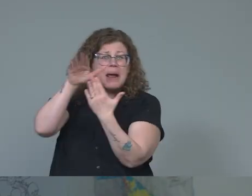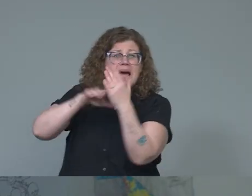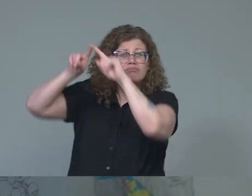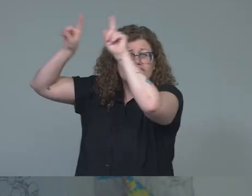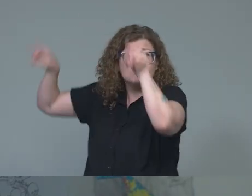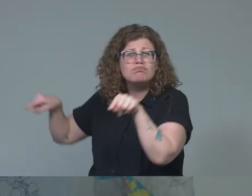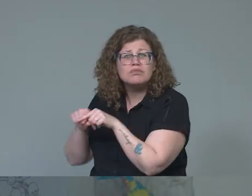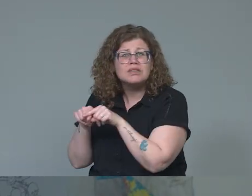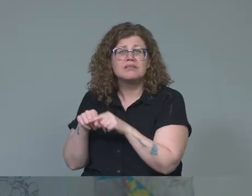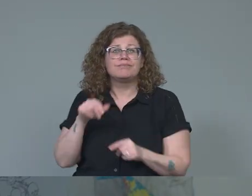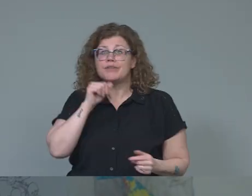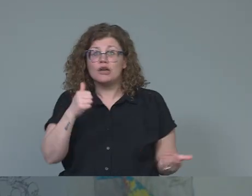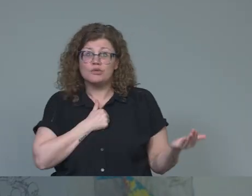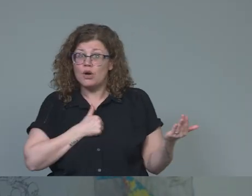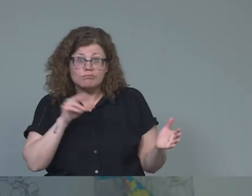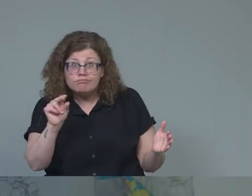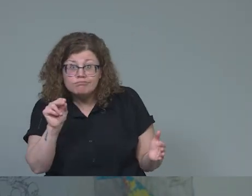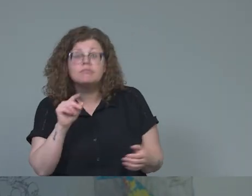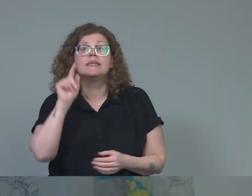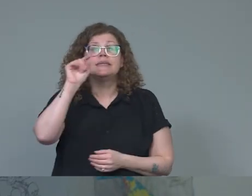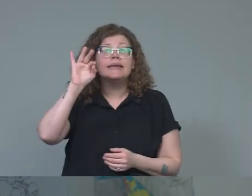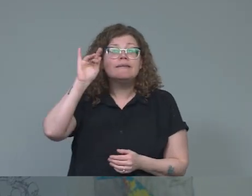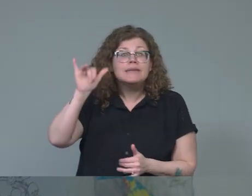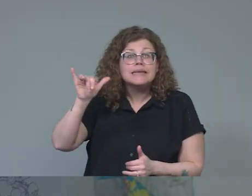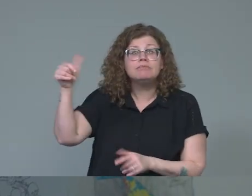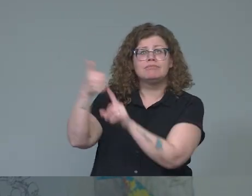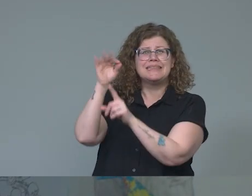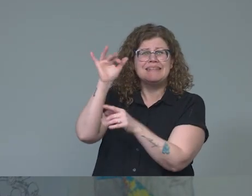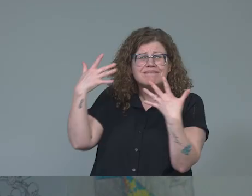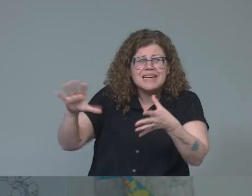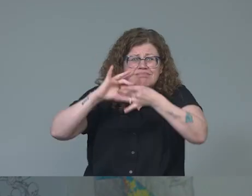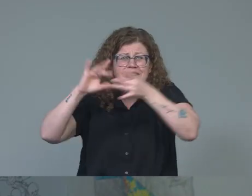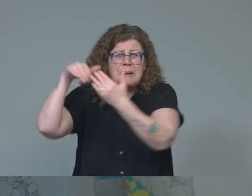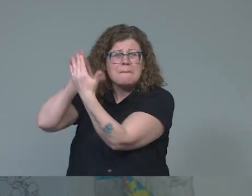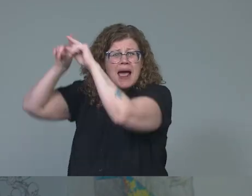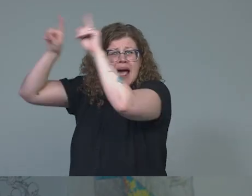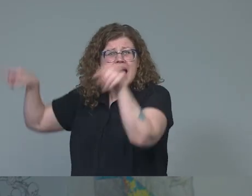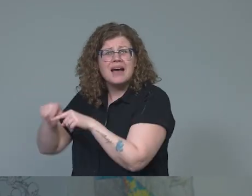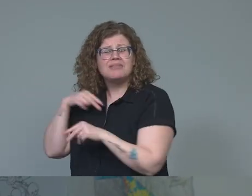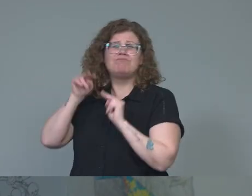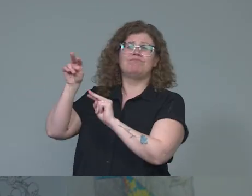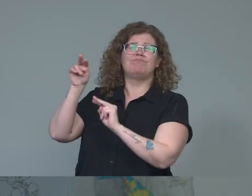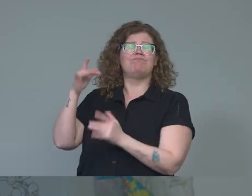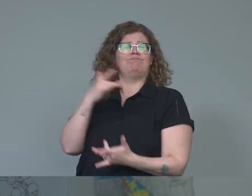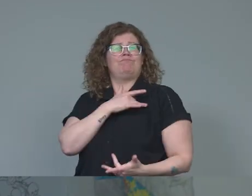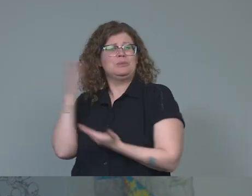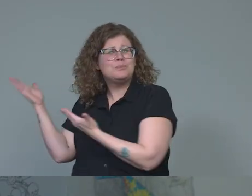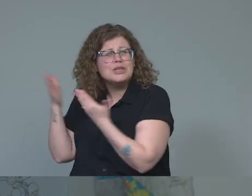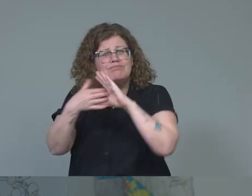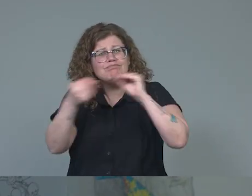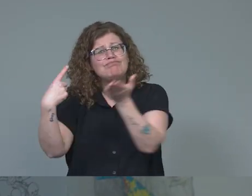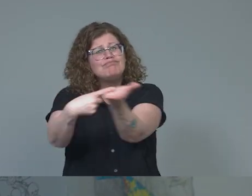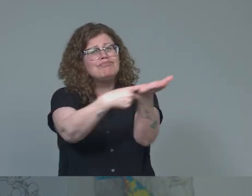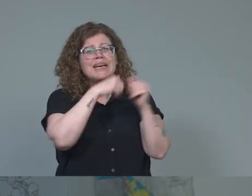and it was good to be able to bring them and have them talk to the community. I think that just added a lot for the